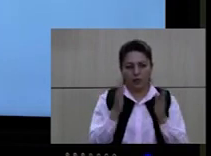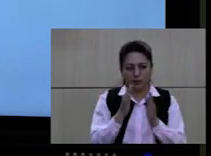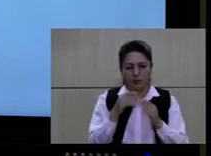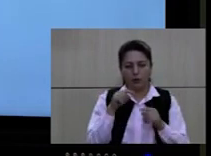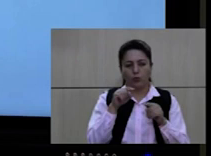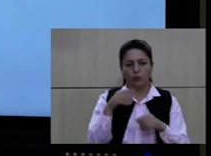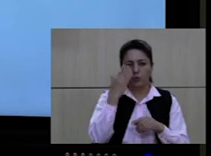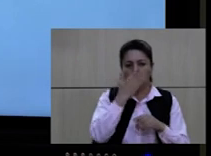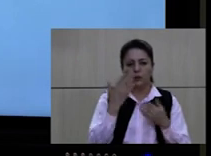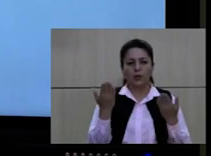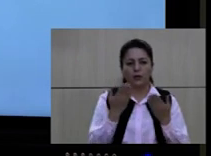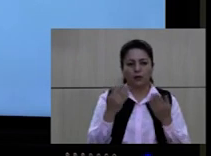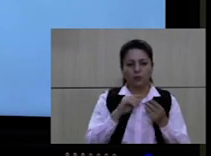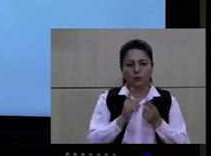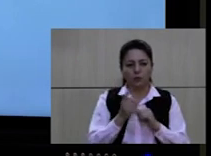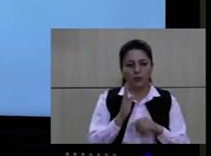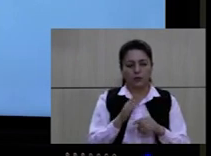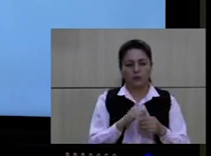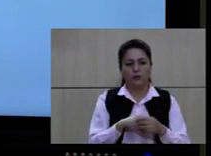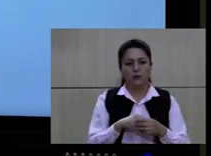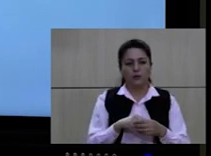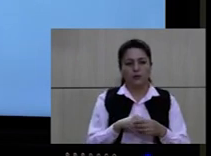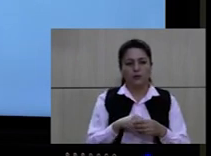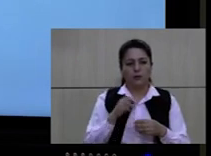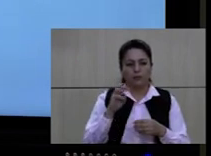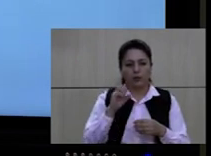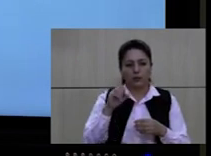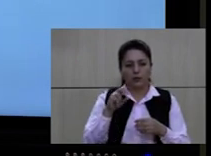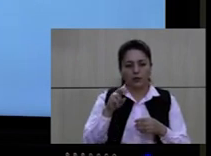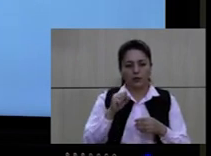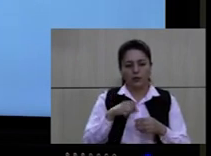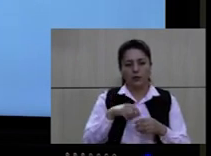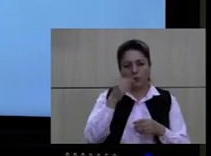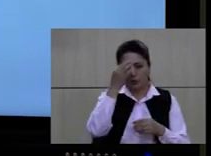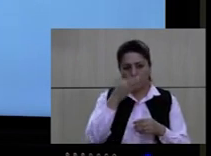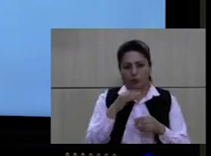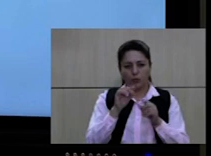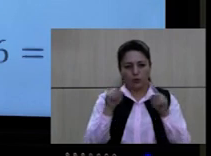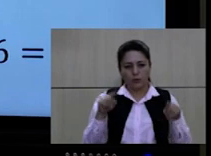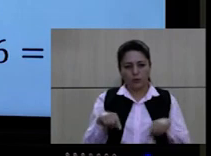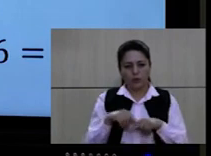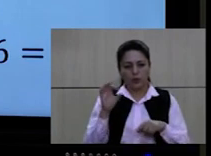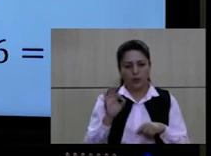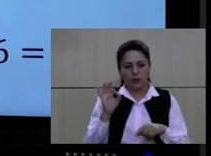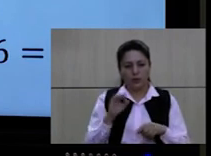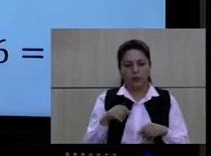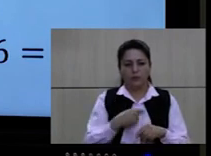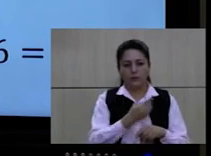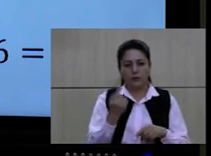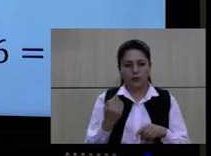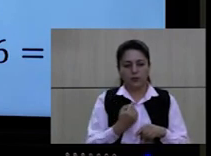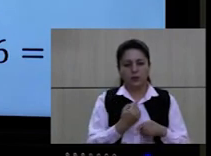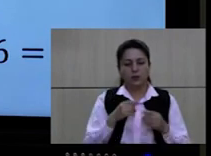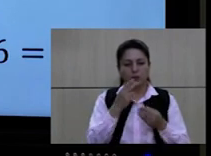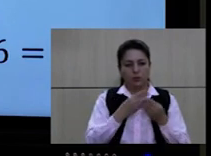qanday o'zgaradi? Demak, masalamiz to'g'ri to'rt burchak haqida. Bizga chizma kerak